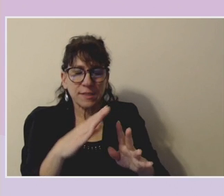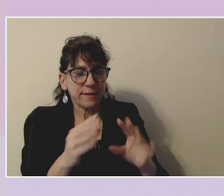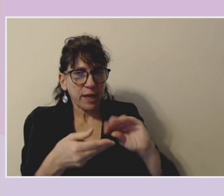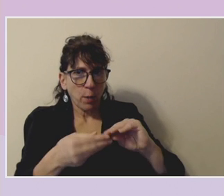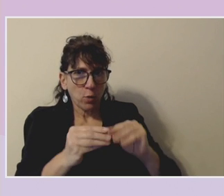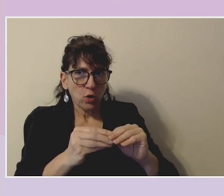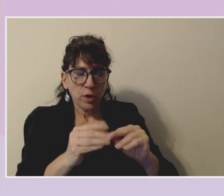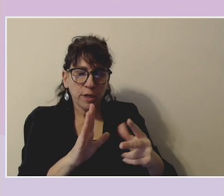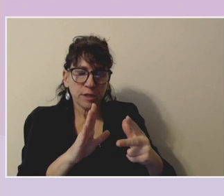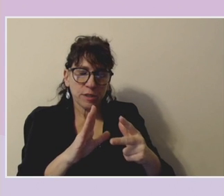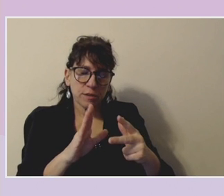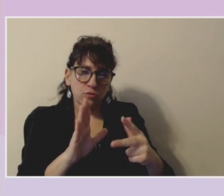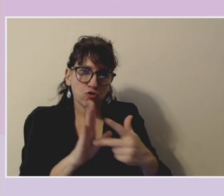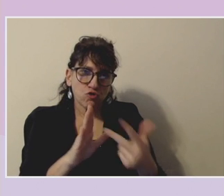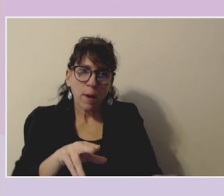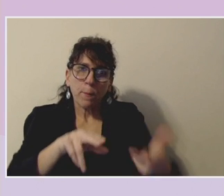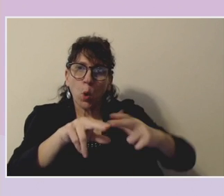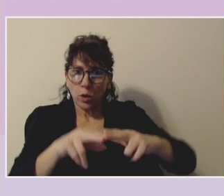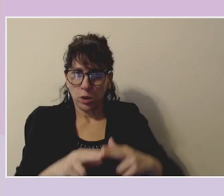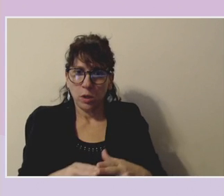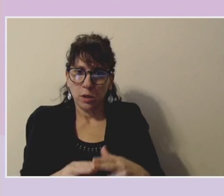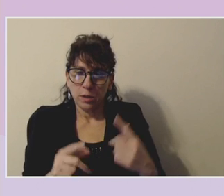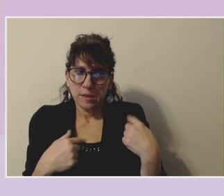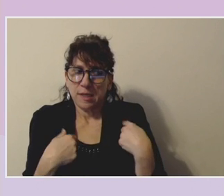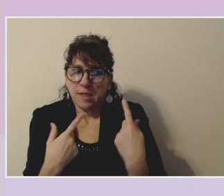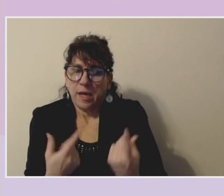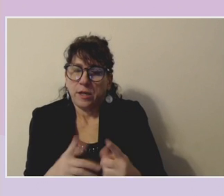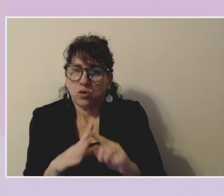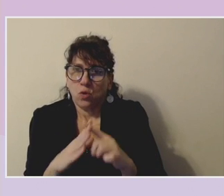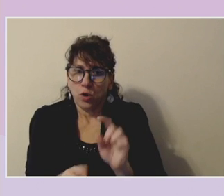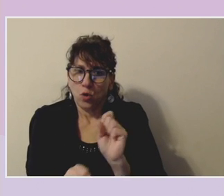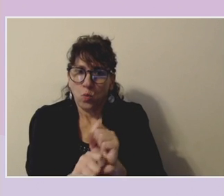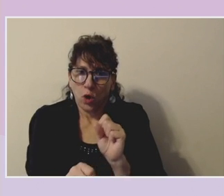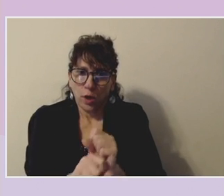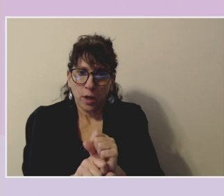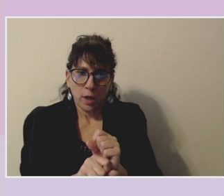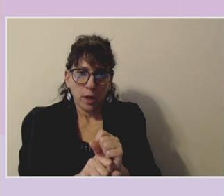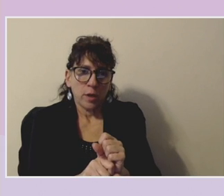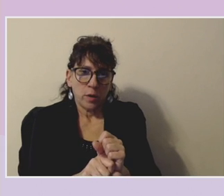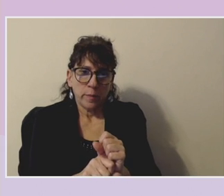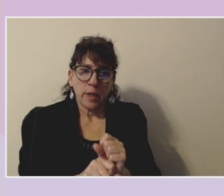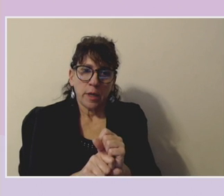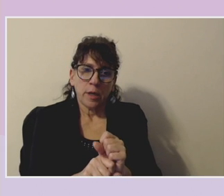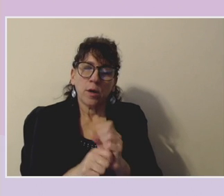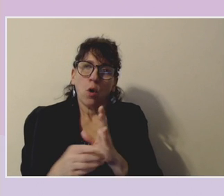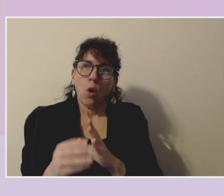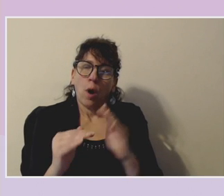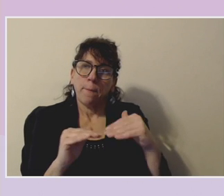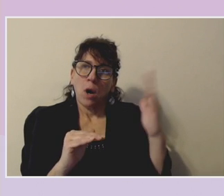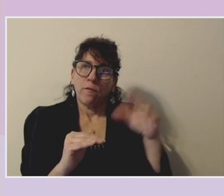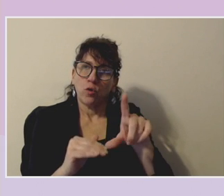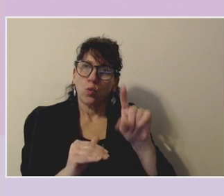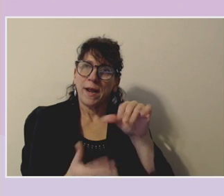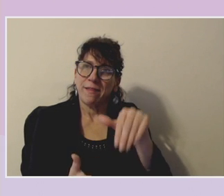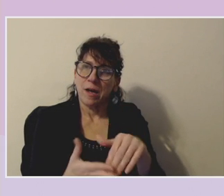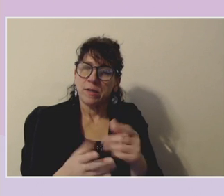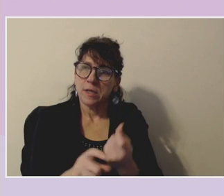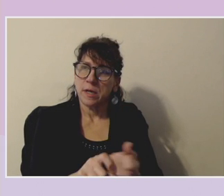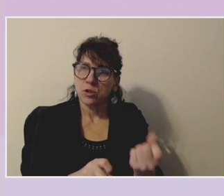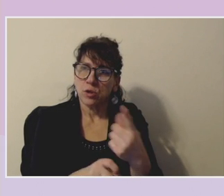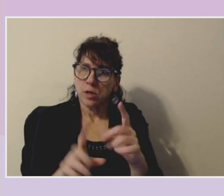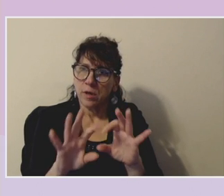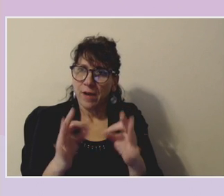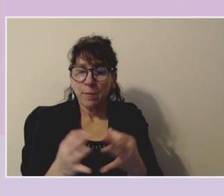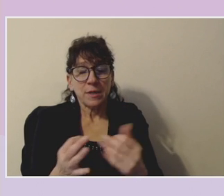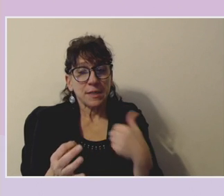started working with the district where we are now. We're projected to be over 20,000 next year. And those families have significant